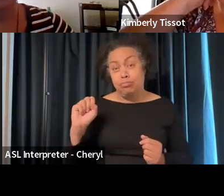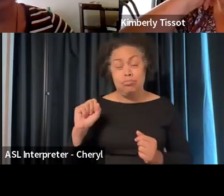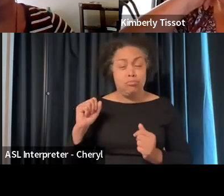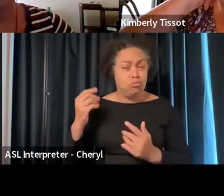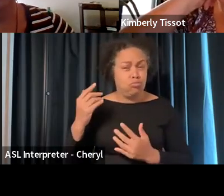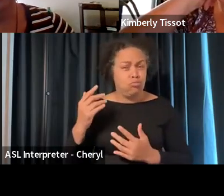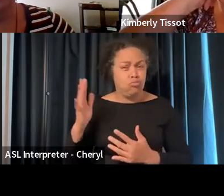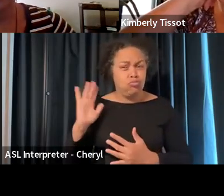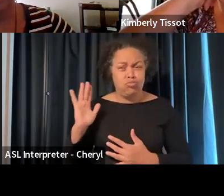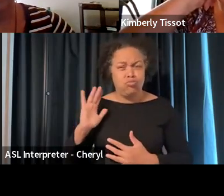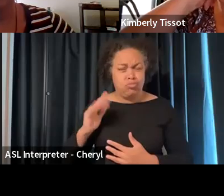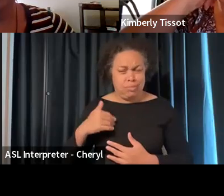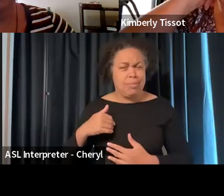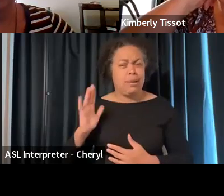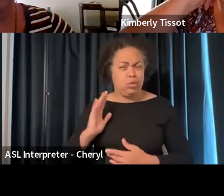with